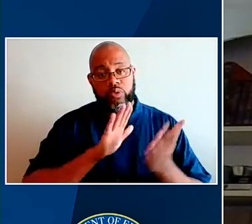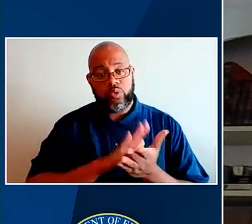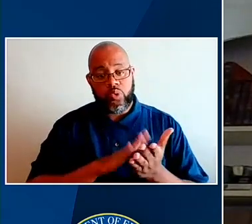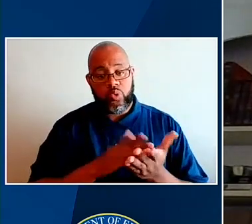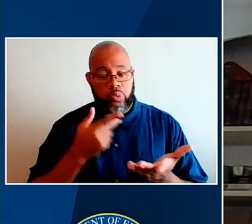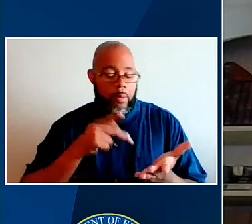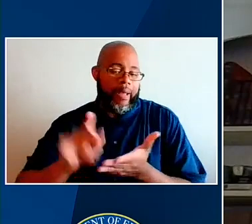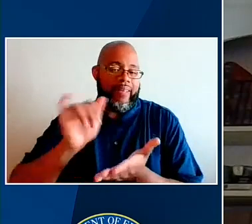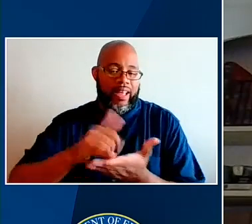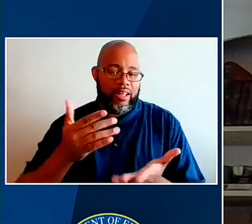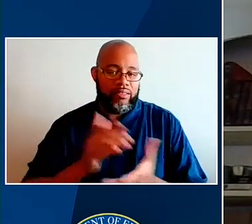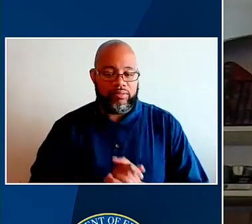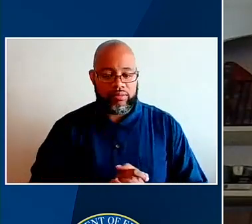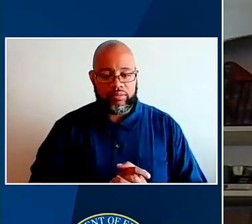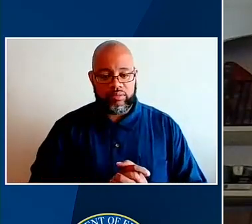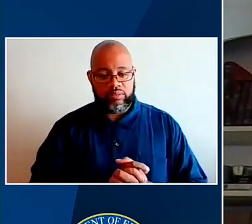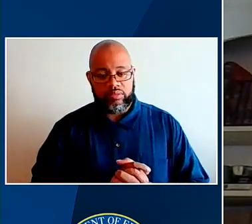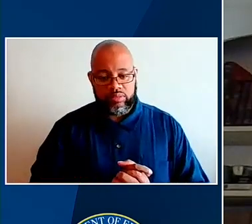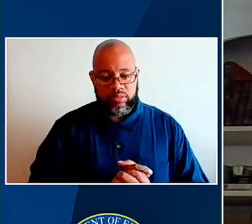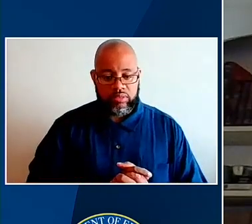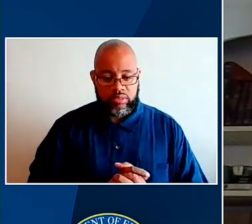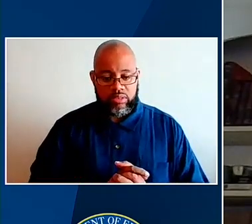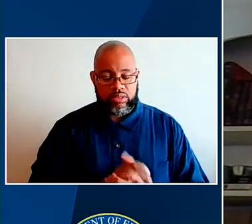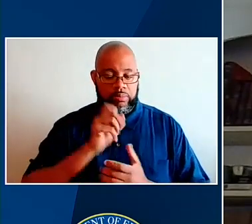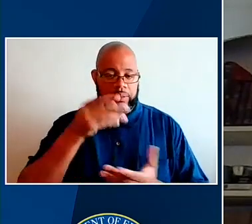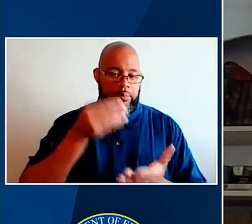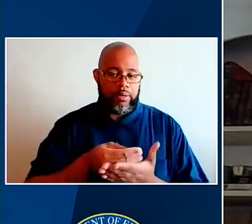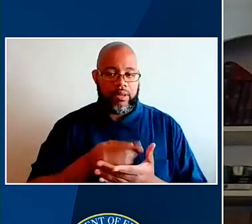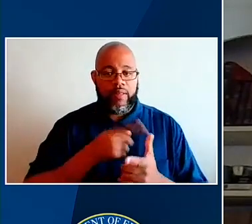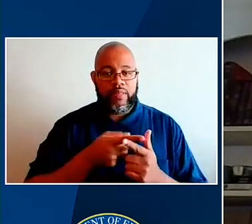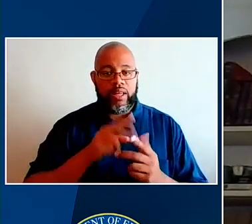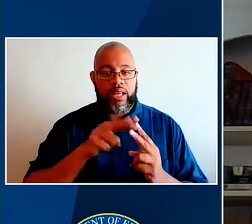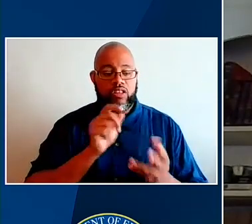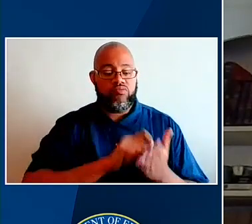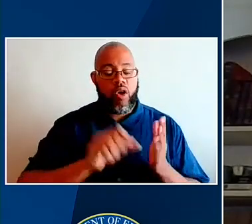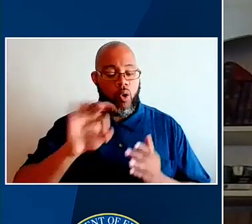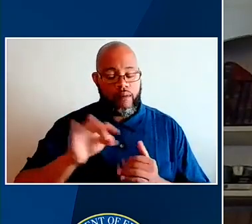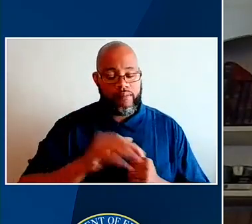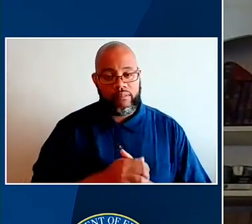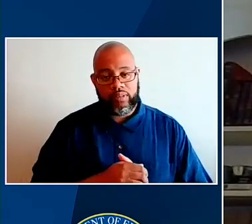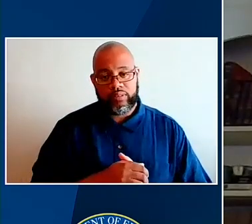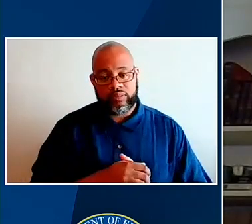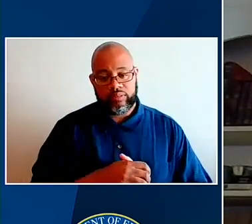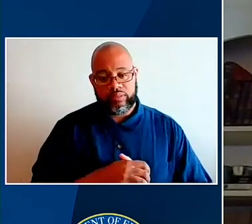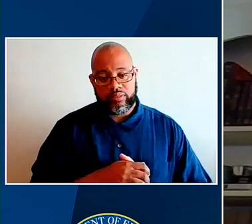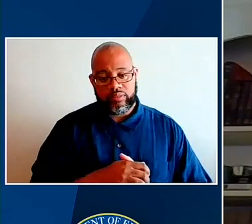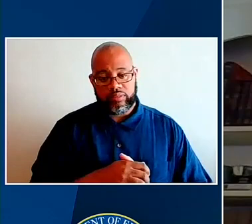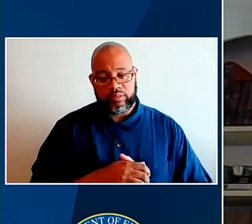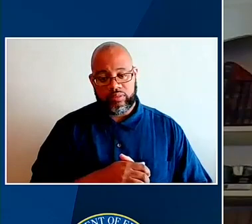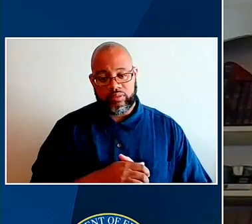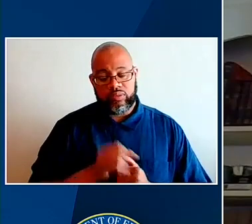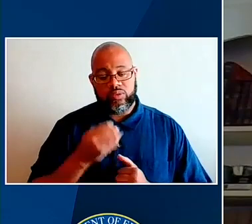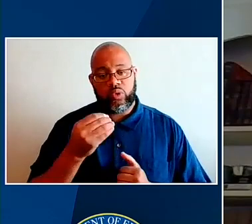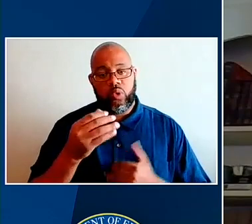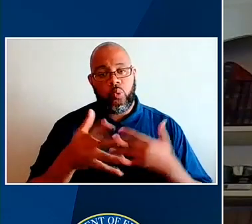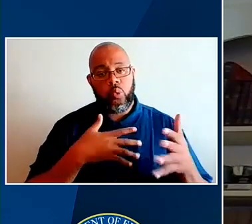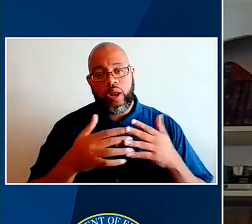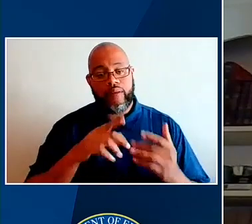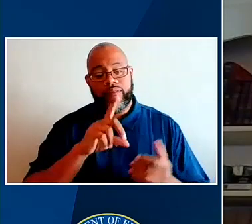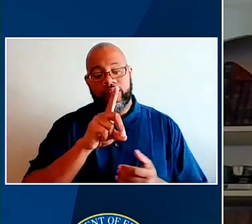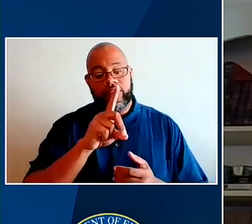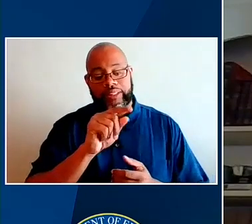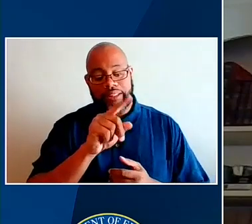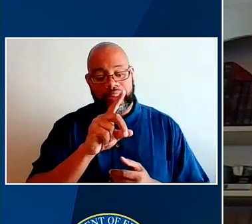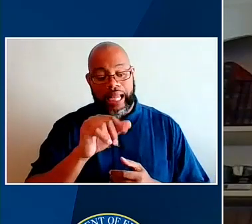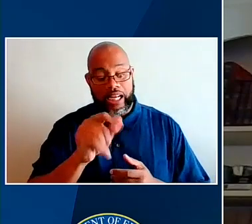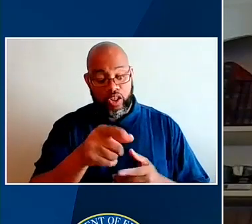that, they'll simply restore the fund and then either write it off for the student or the school. So just whatever data you receive,